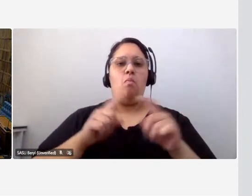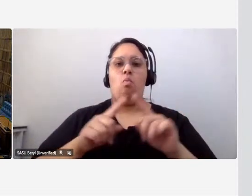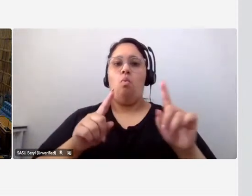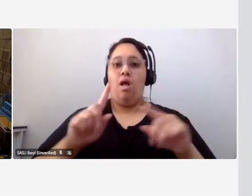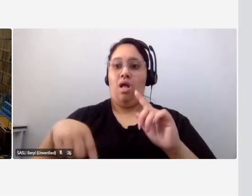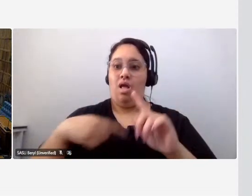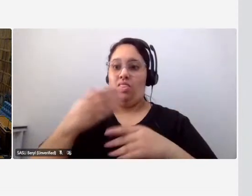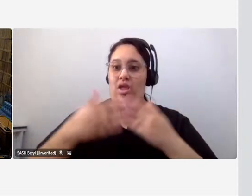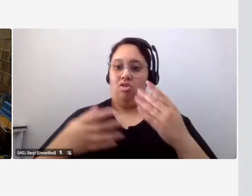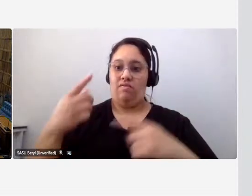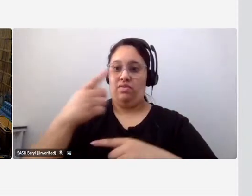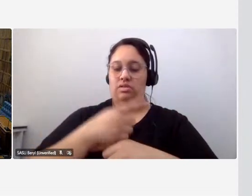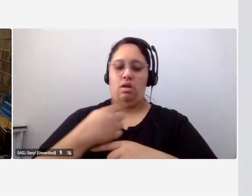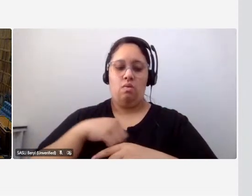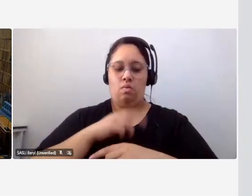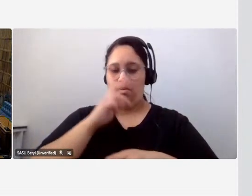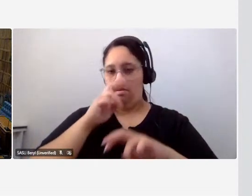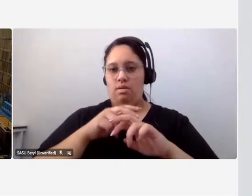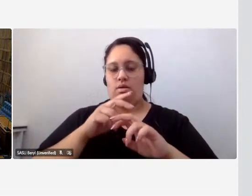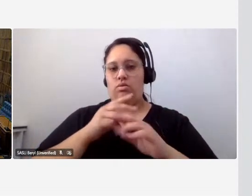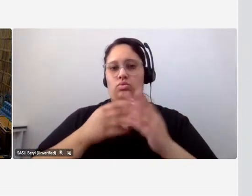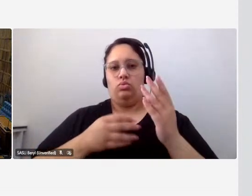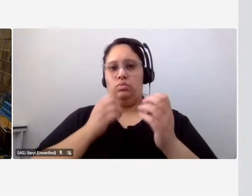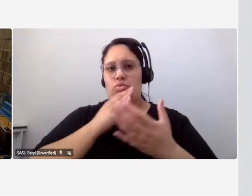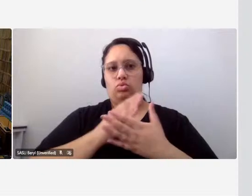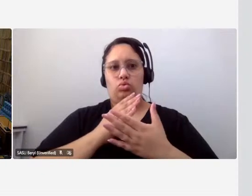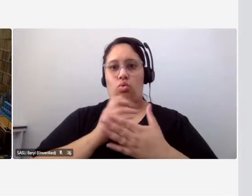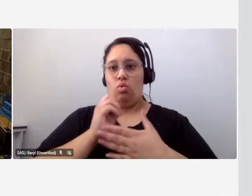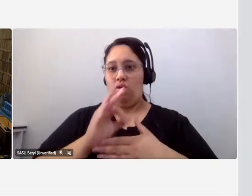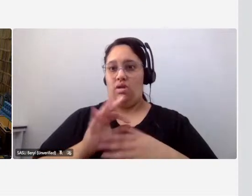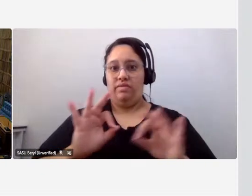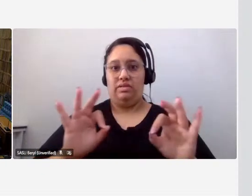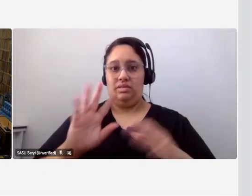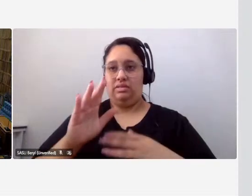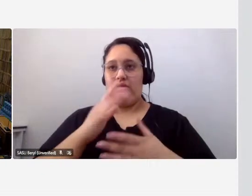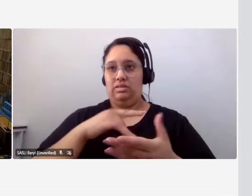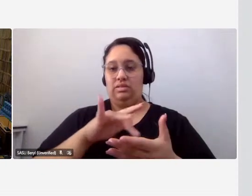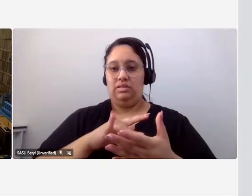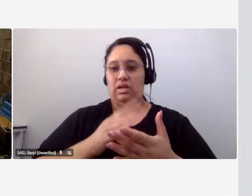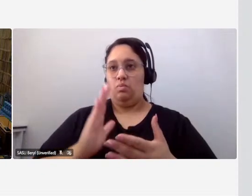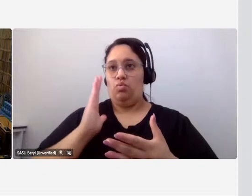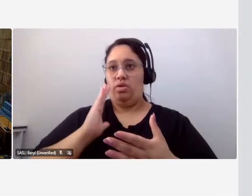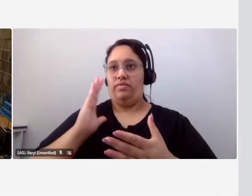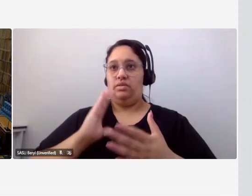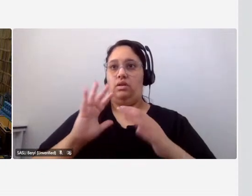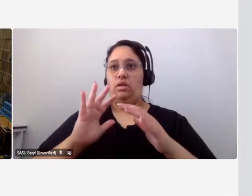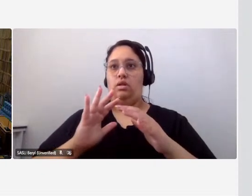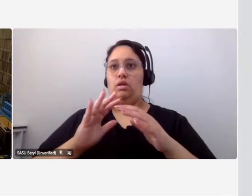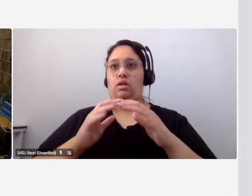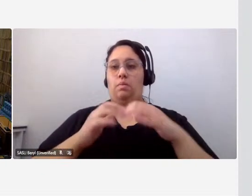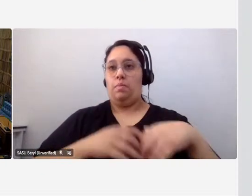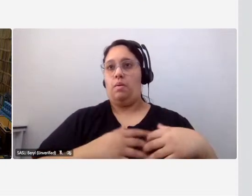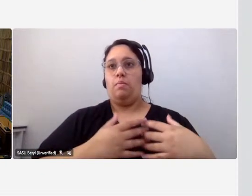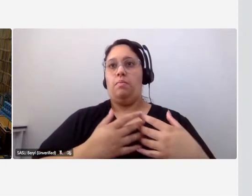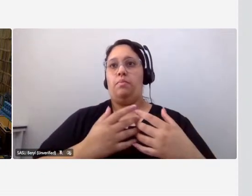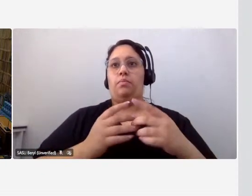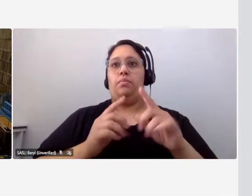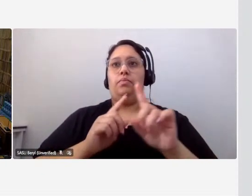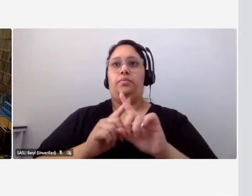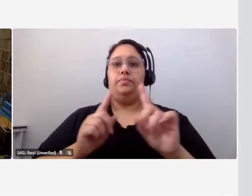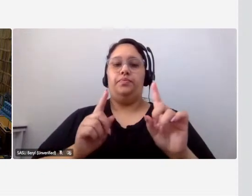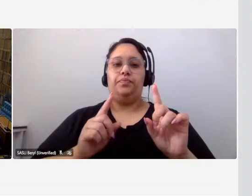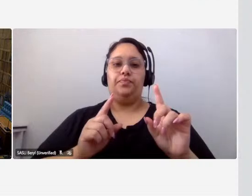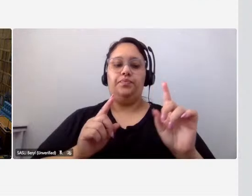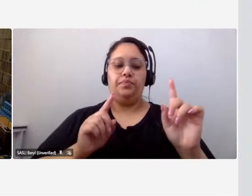ultimately, we also need to determine if a site has previously been declared as a provincial heritage site, if it's now 30,